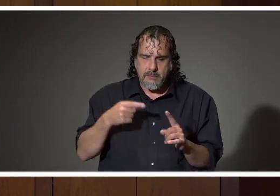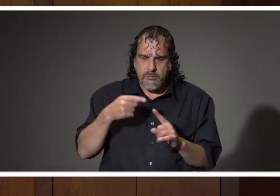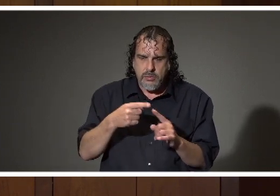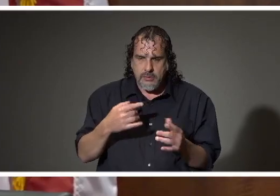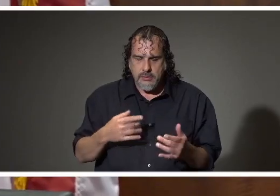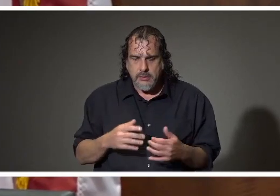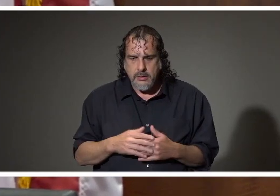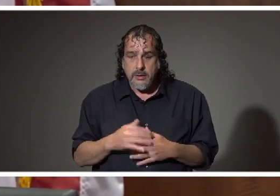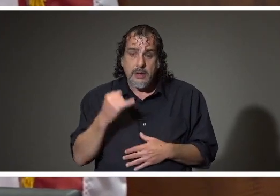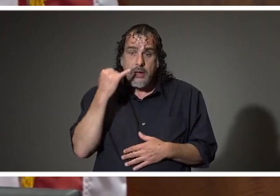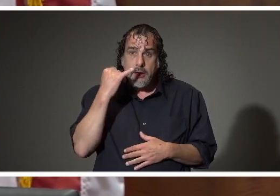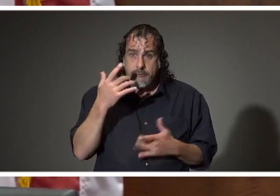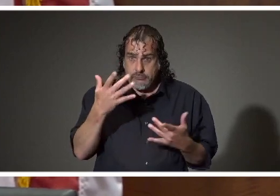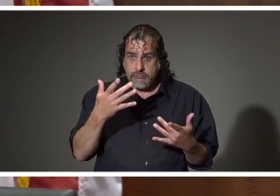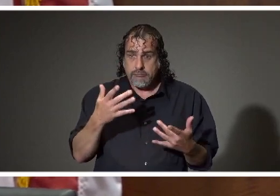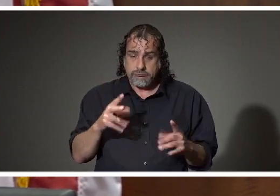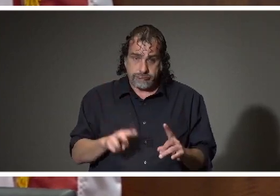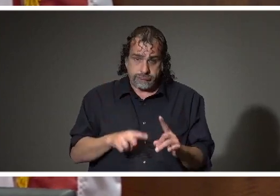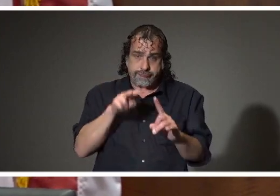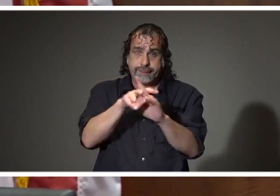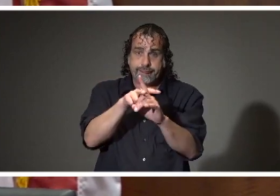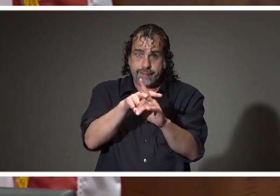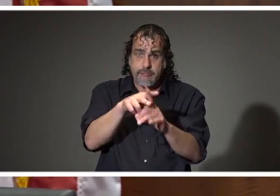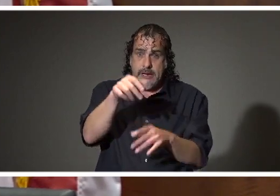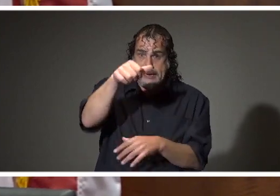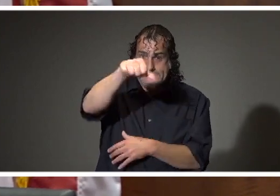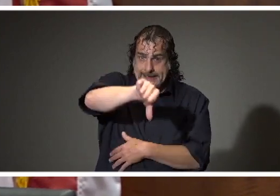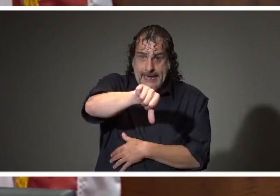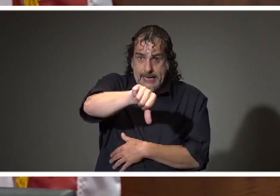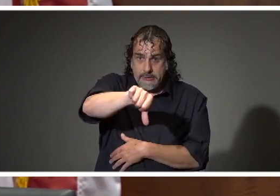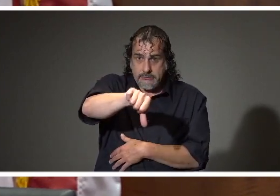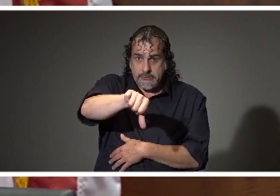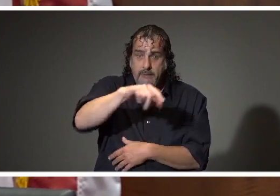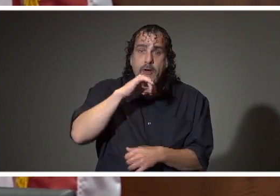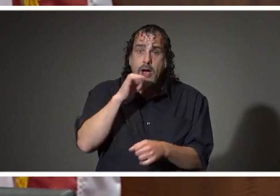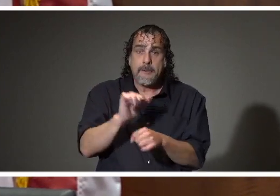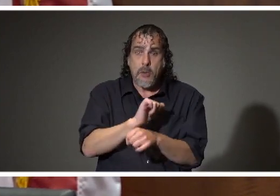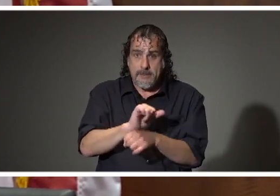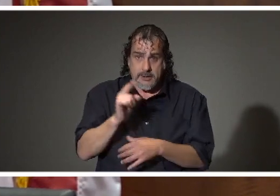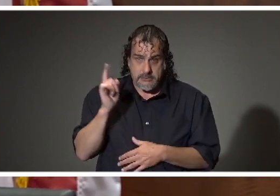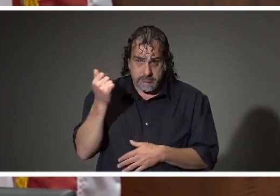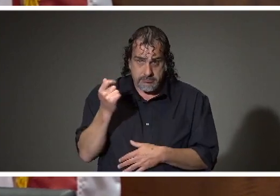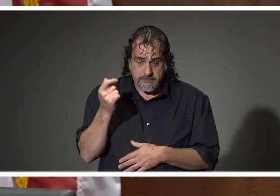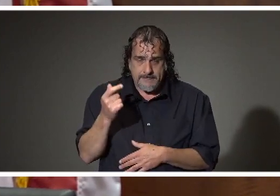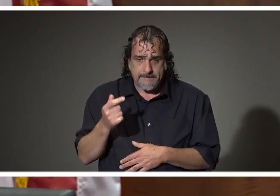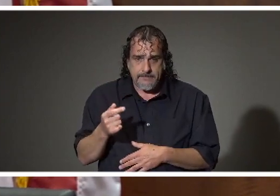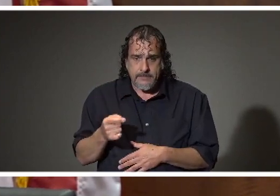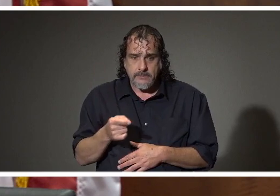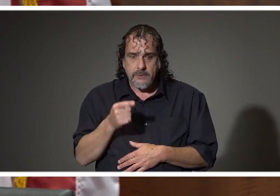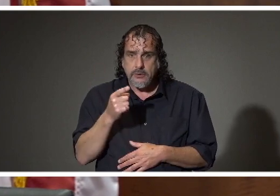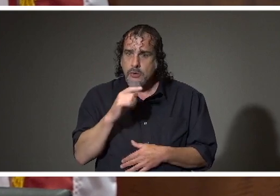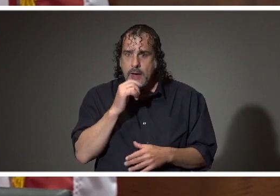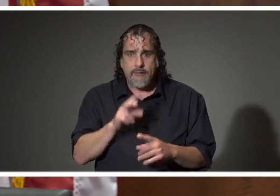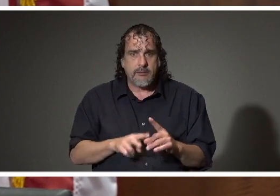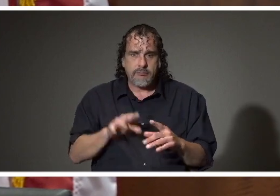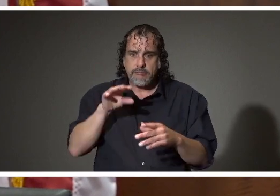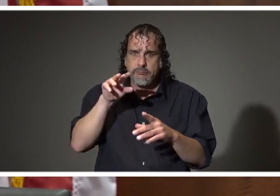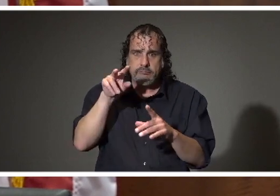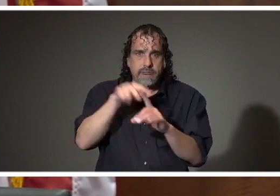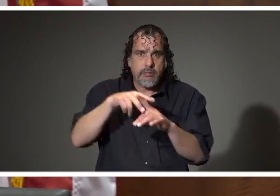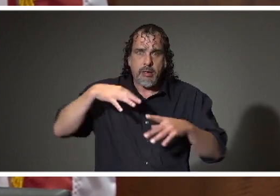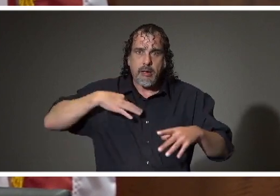today. If you have already filed and been denied for unemployment, that you do not have to file